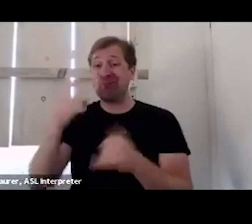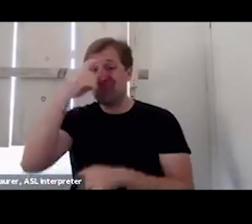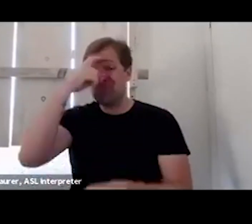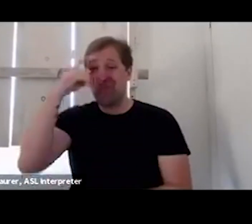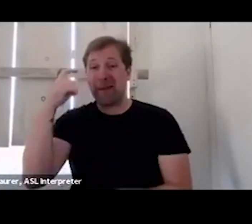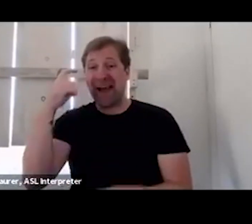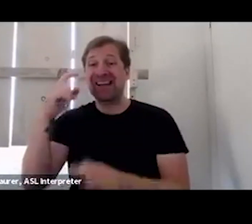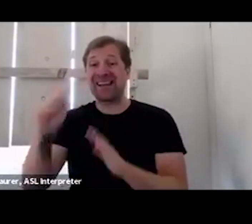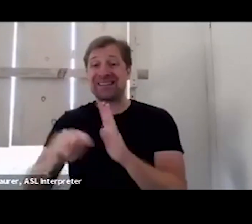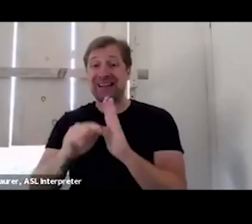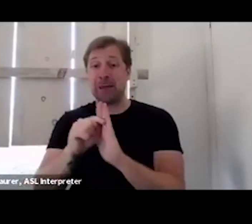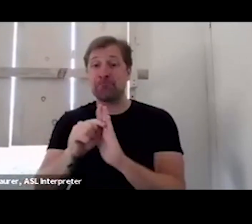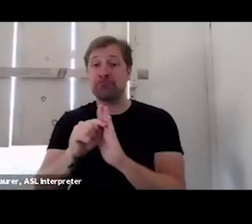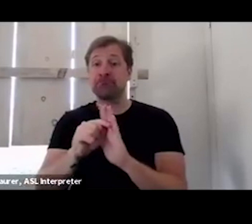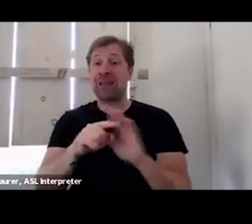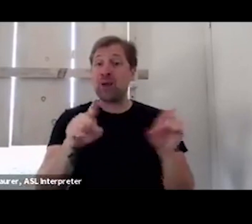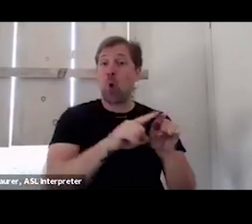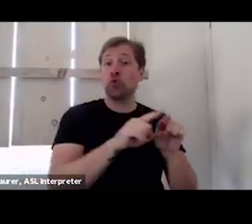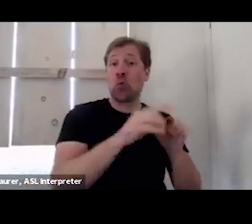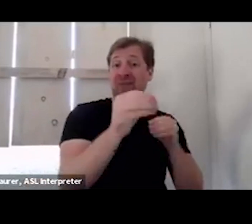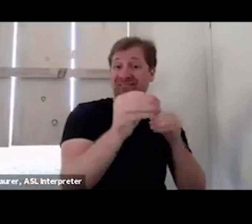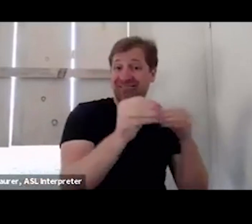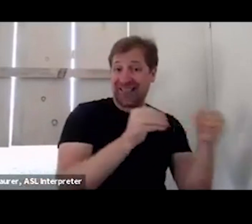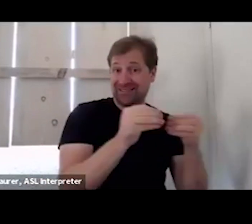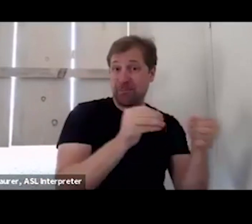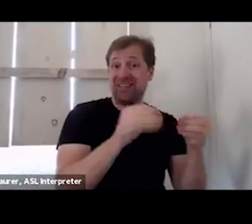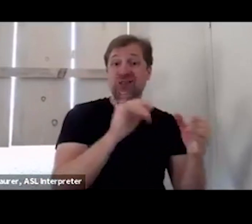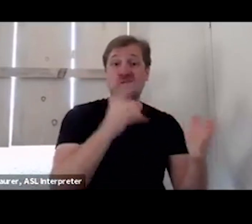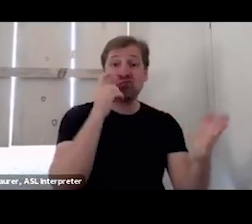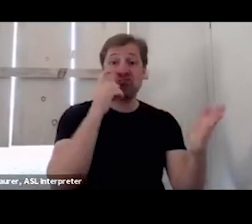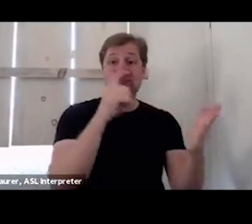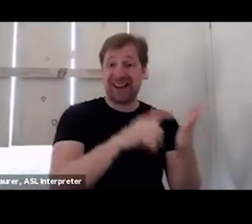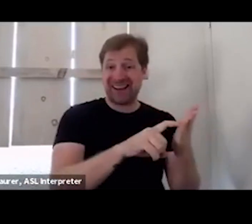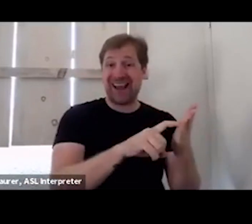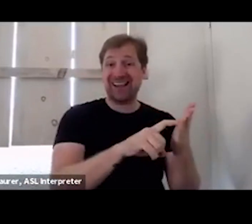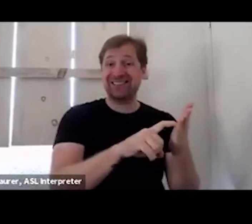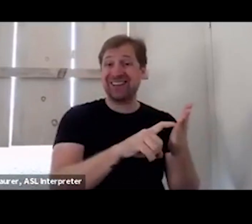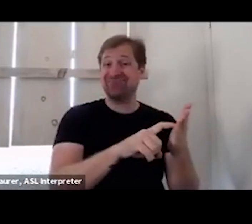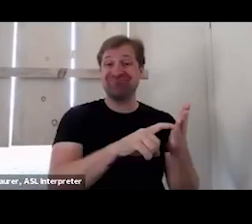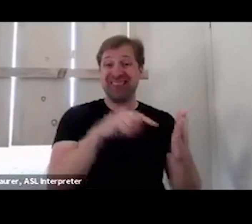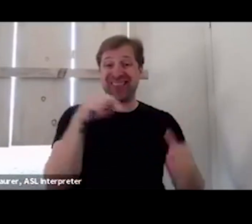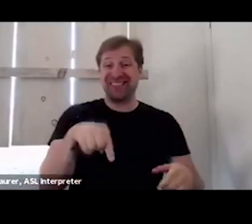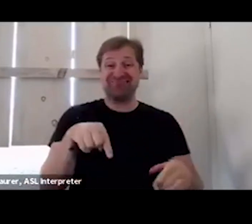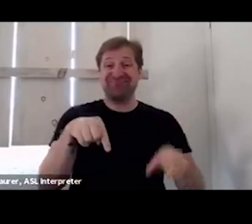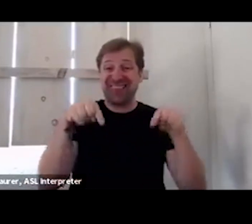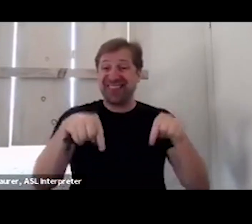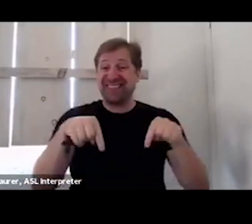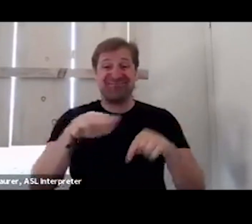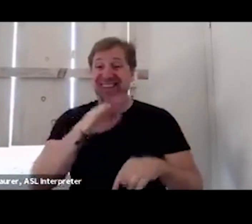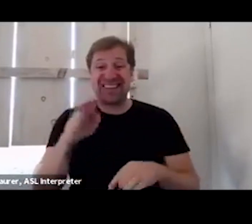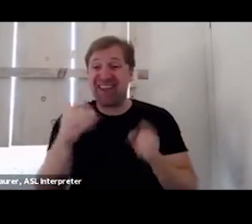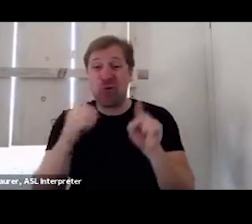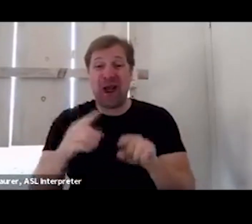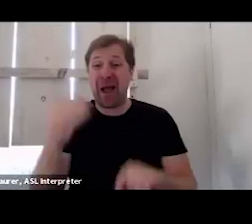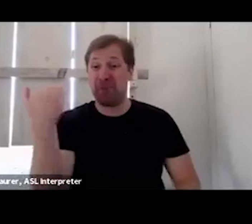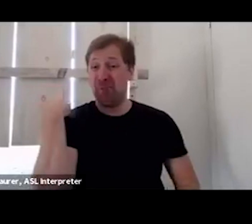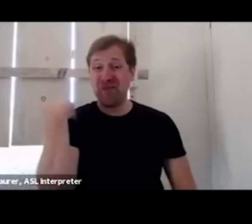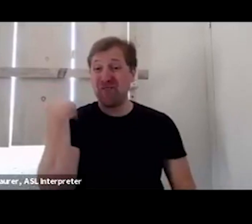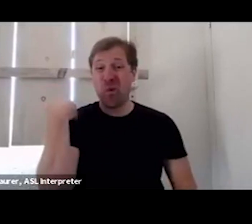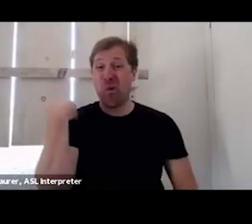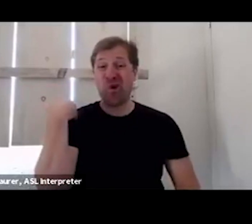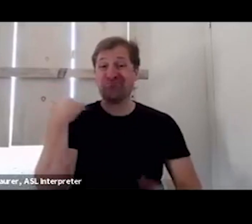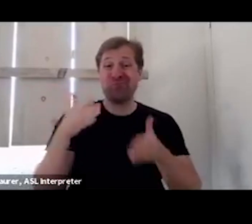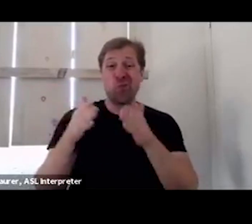flexibility in recognition of the unprecedented circumstances in which we are living in. I want to